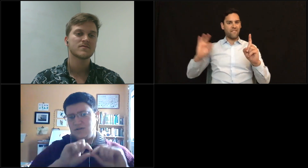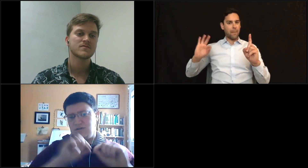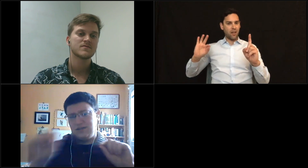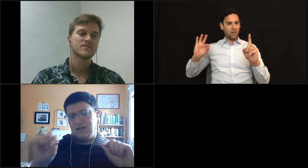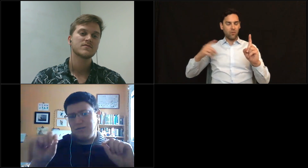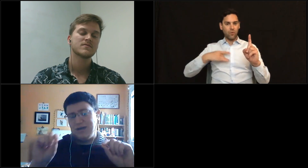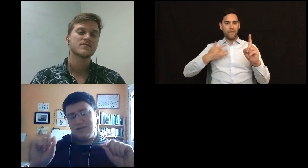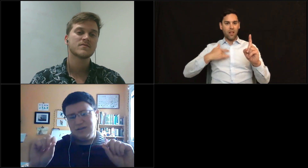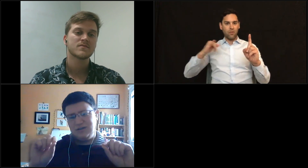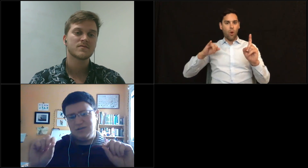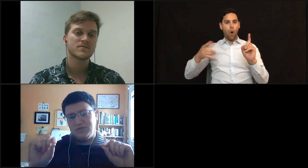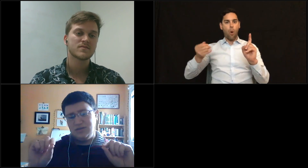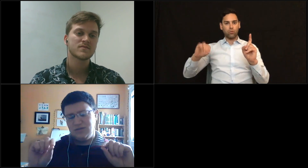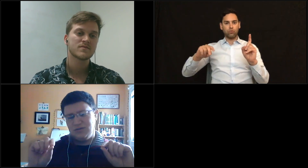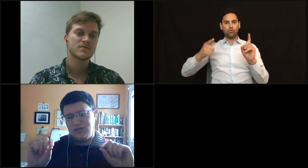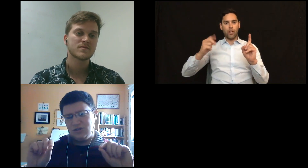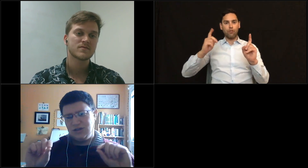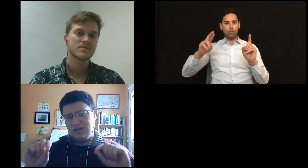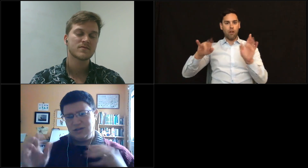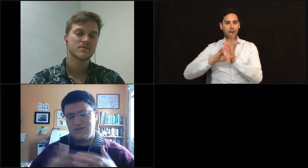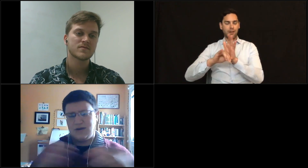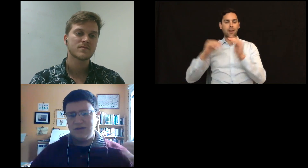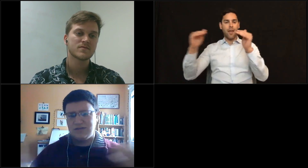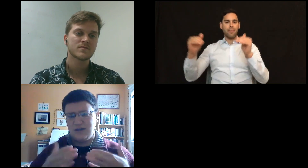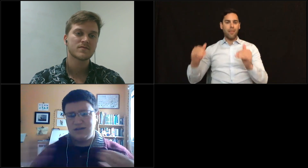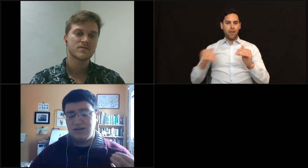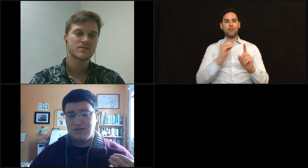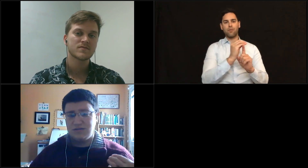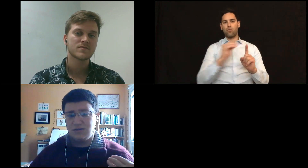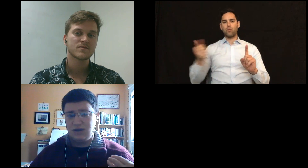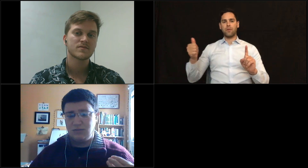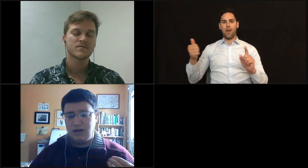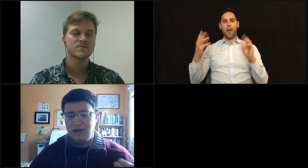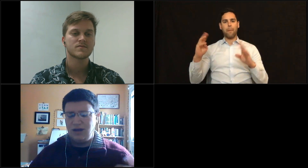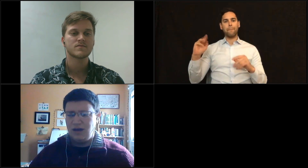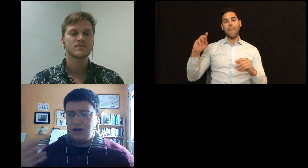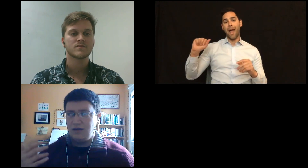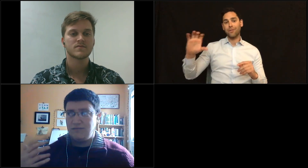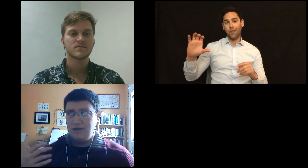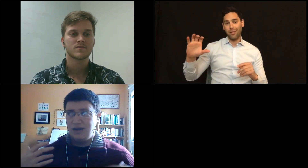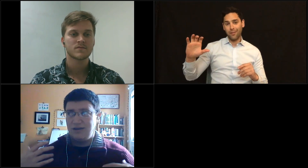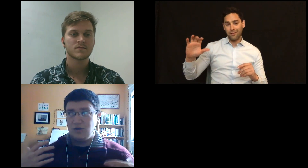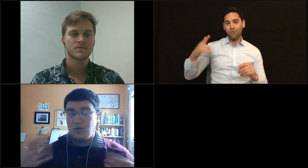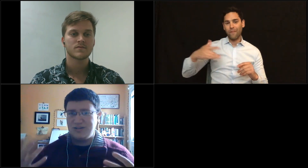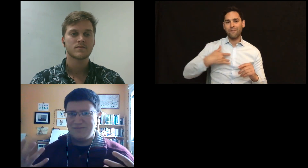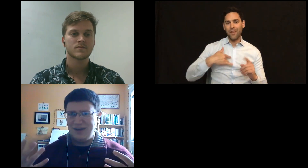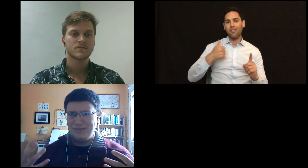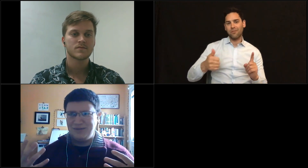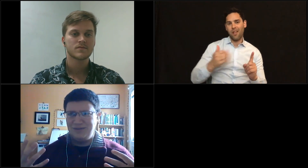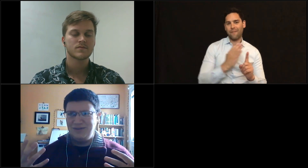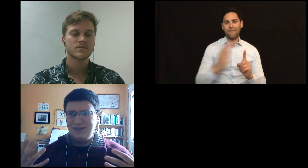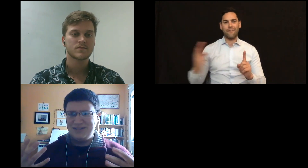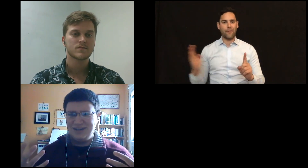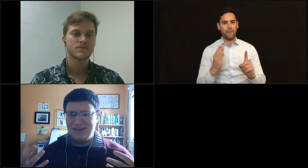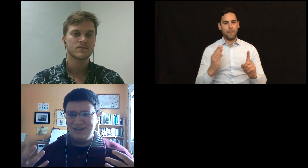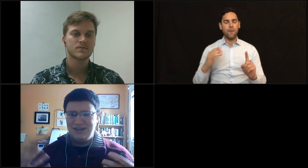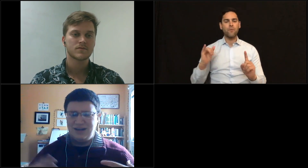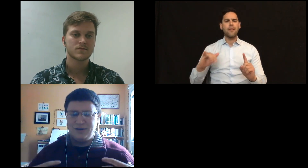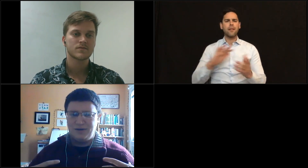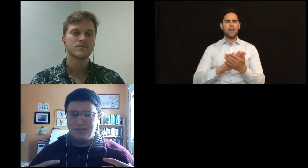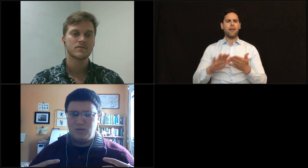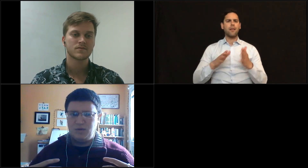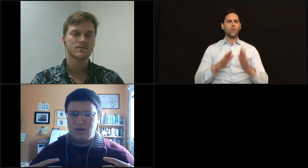identity, and 0 to 10, how masculine do you perceive your own gender identity. So having sliding scales is a great way of having quantifiable